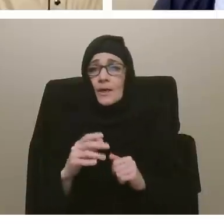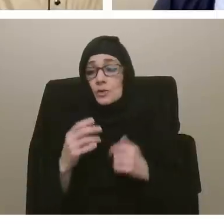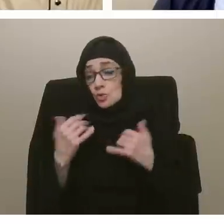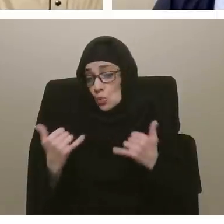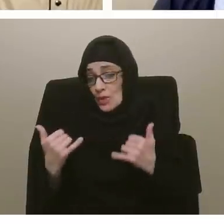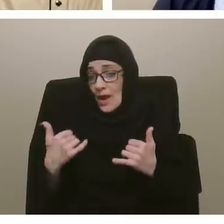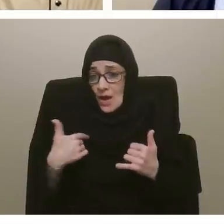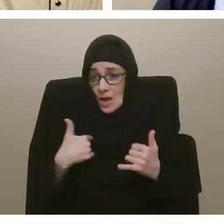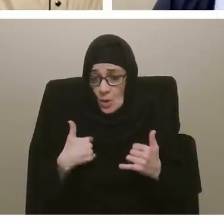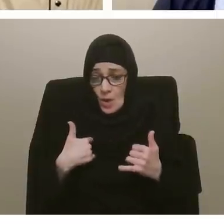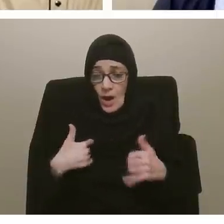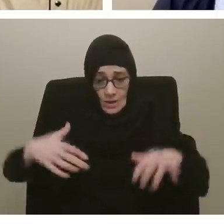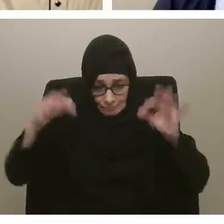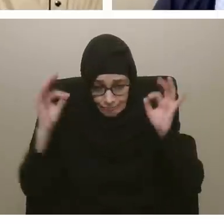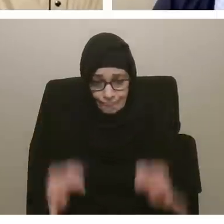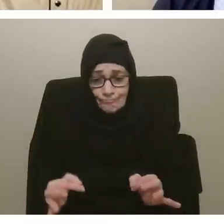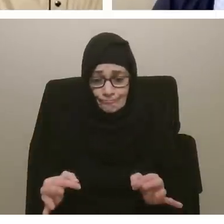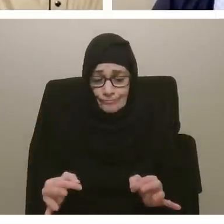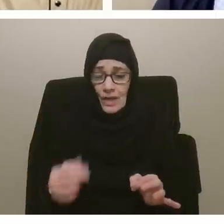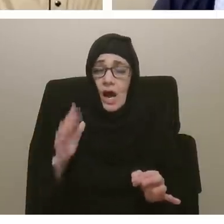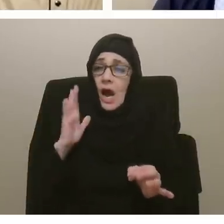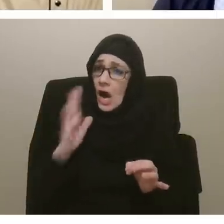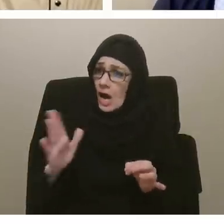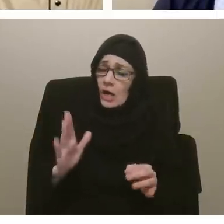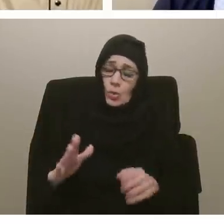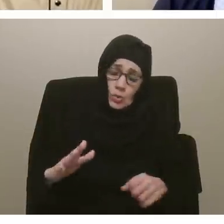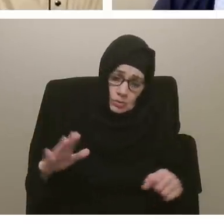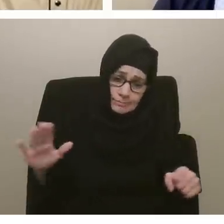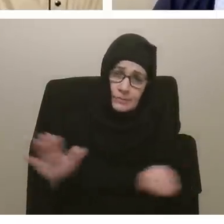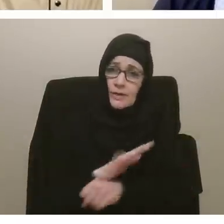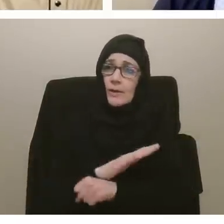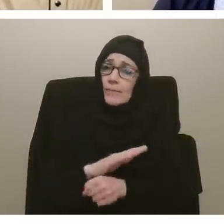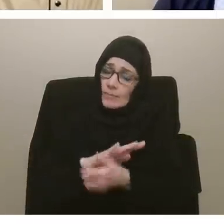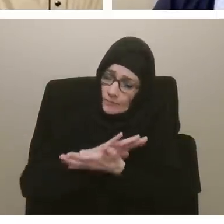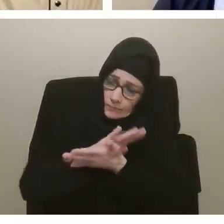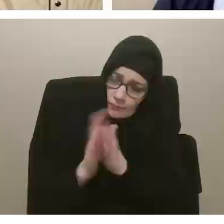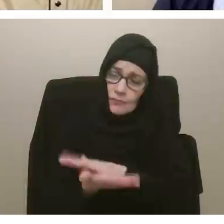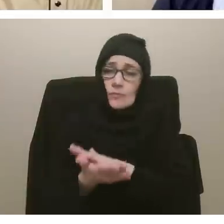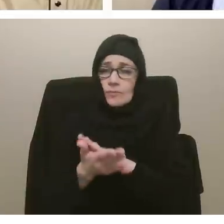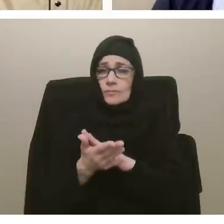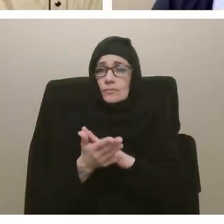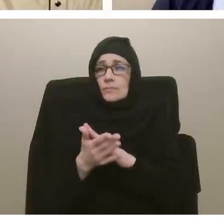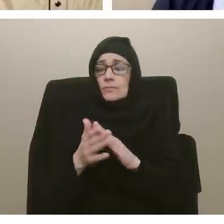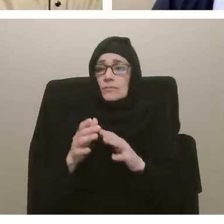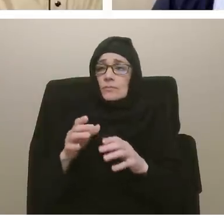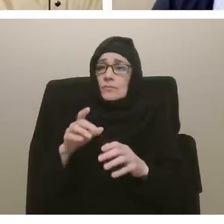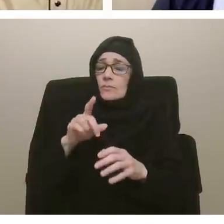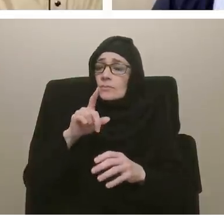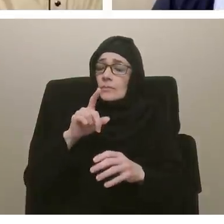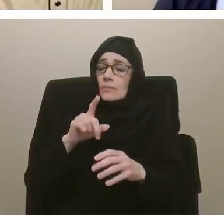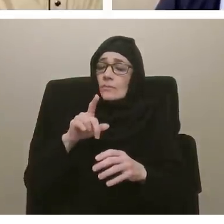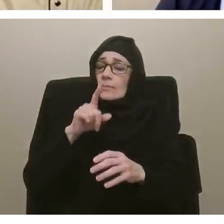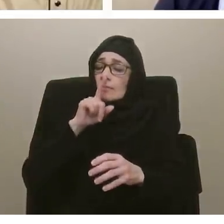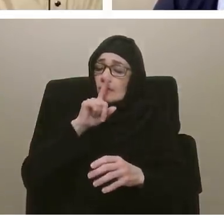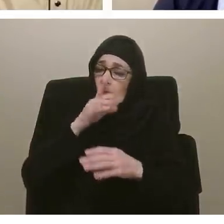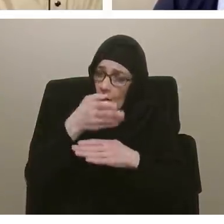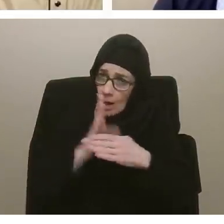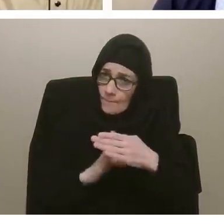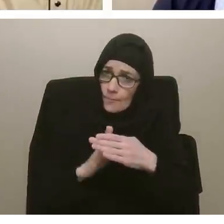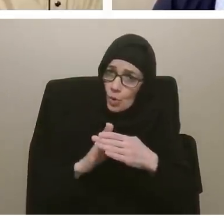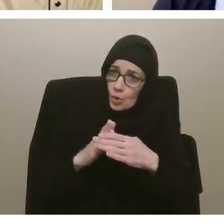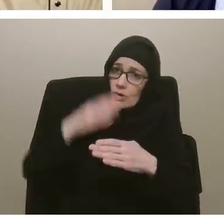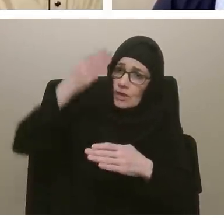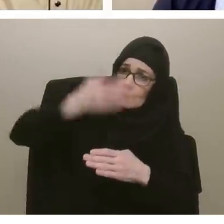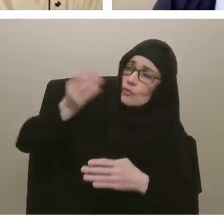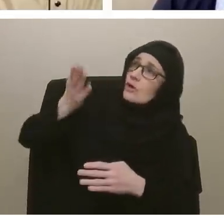I make a decision to say, okay, I'm going to completely humble myself in front of the divine. I'm going to latch on to